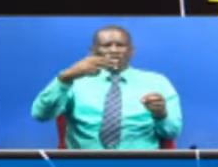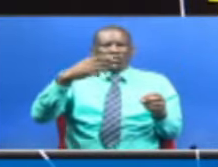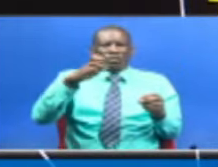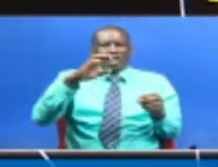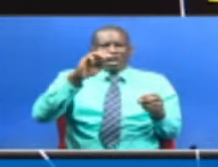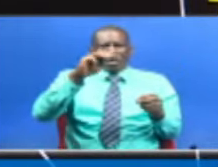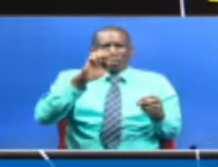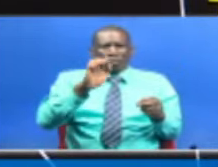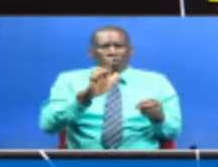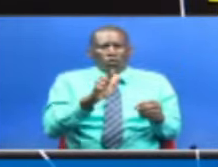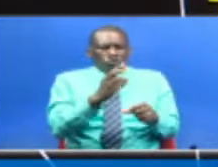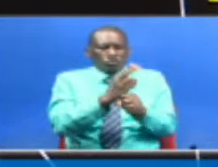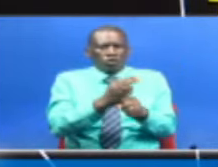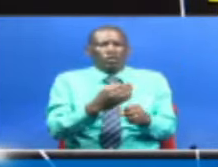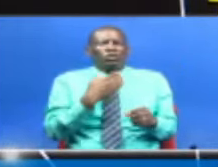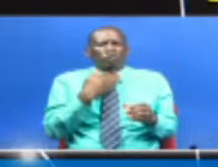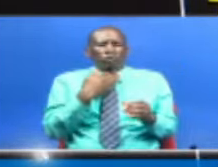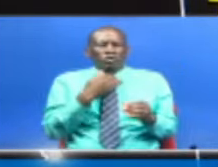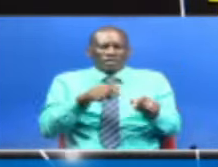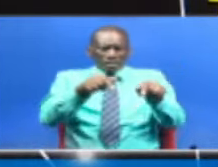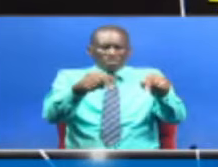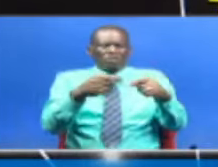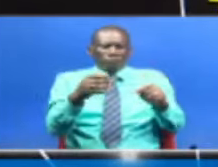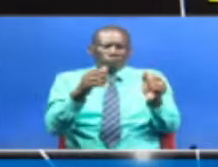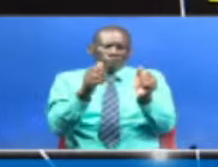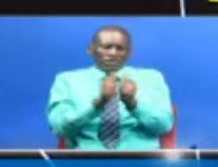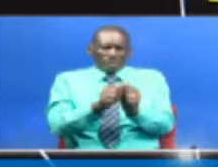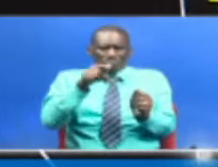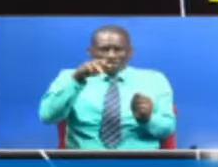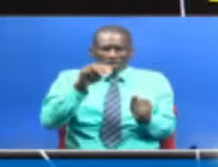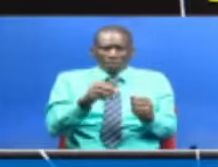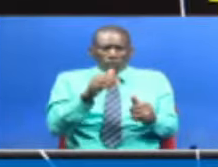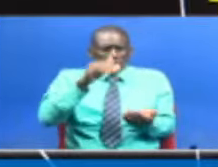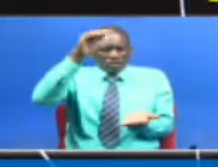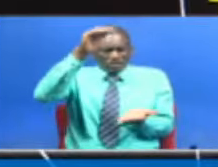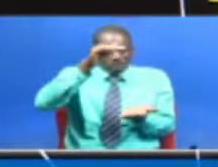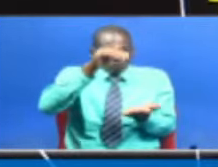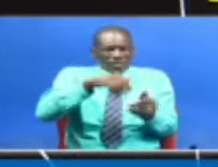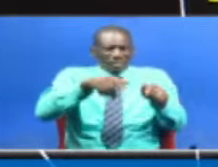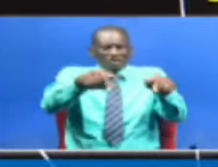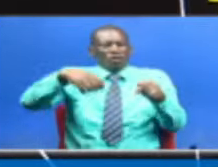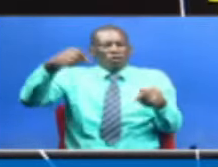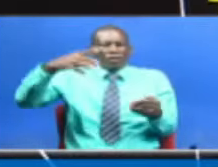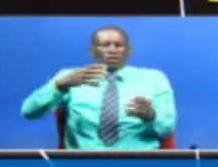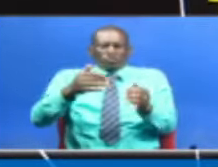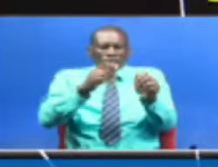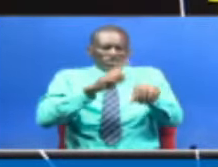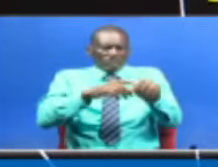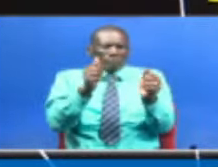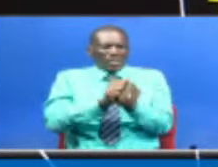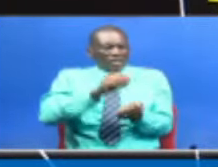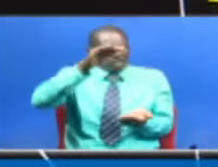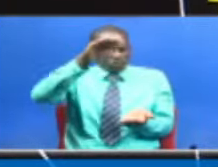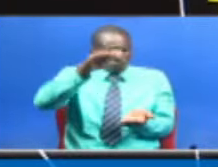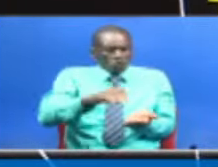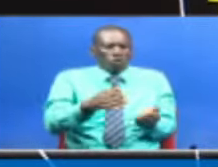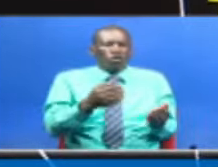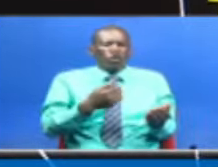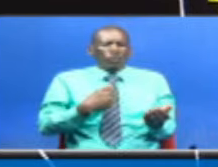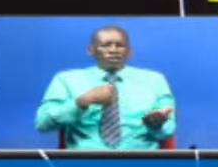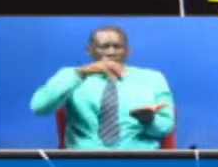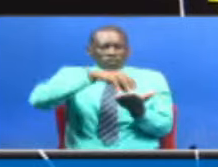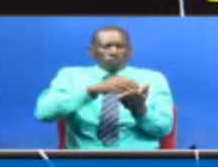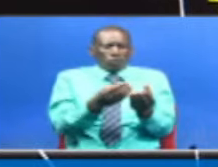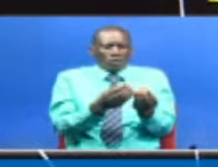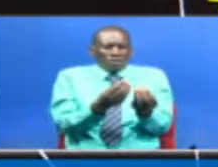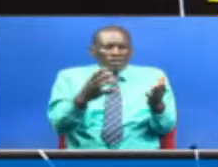to drive the demand from 10 p.m., which substantially goes down. Now, when we have a situation where many people